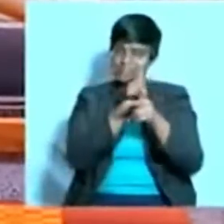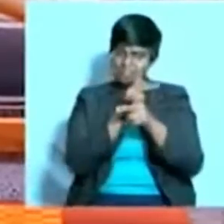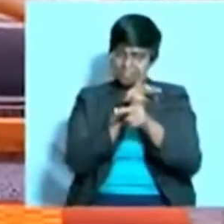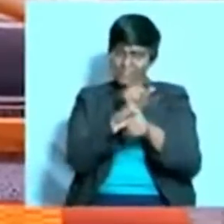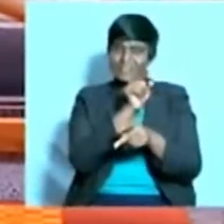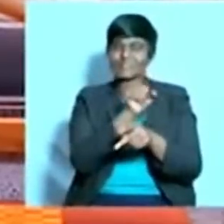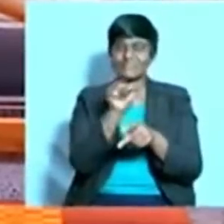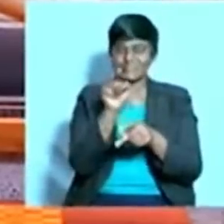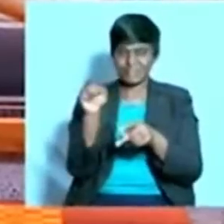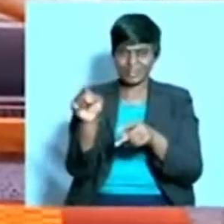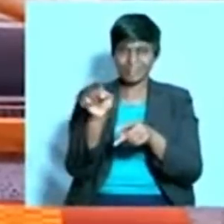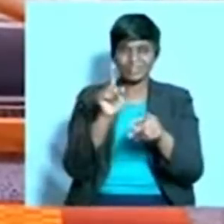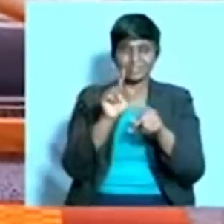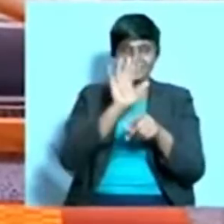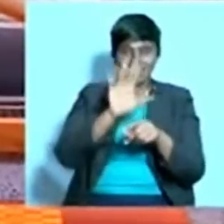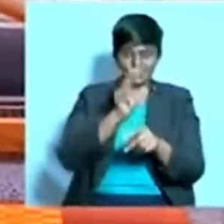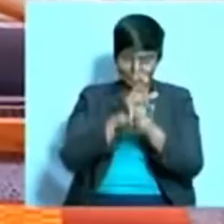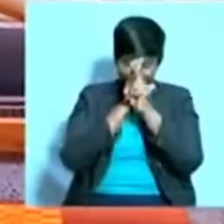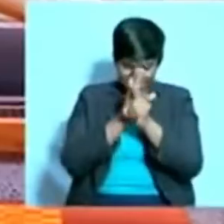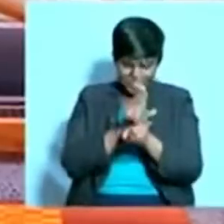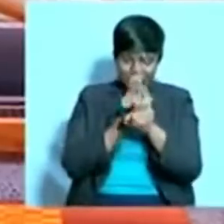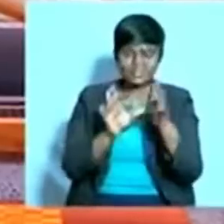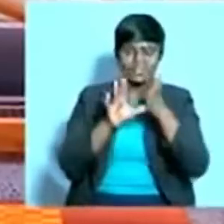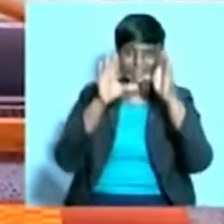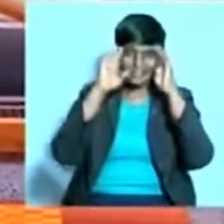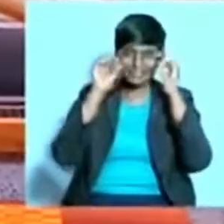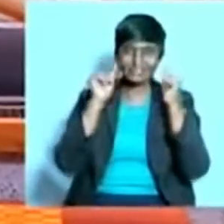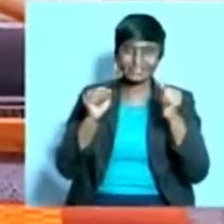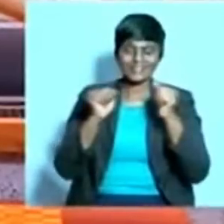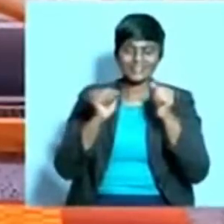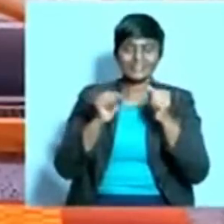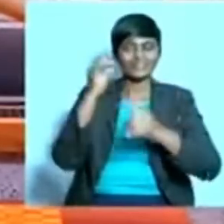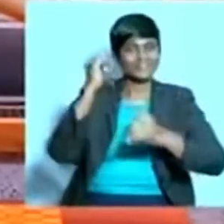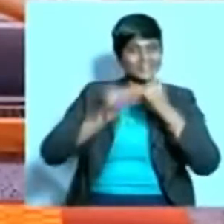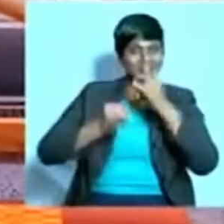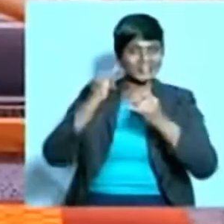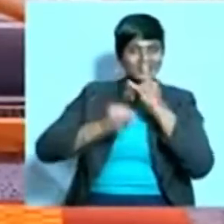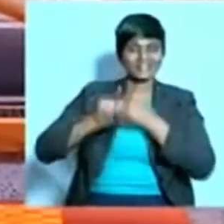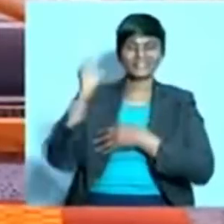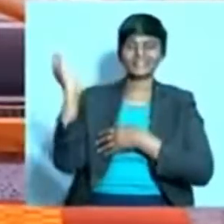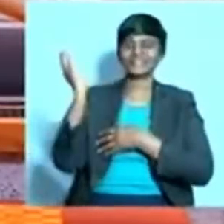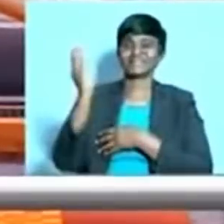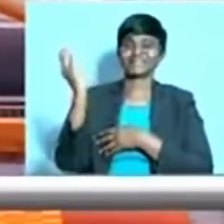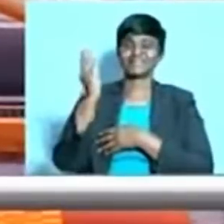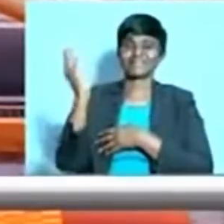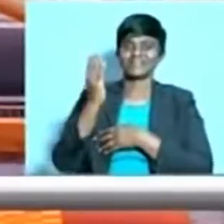that. Her Honor the Vice President, wind up debate.